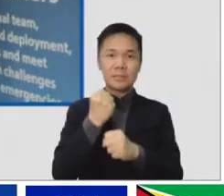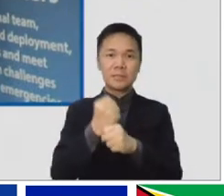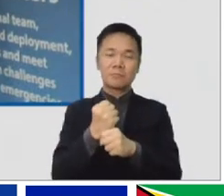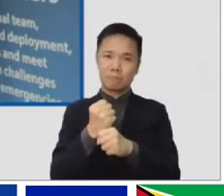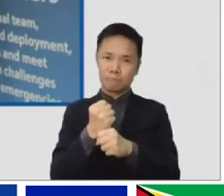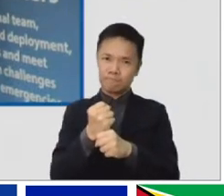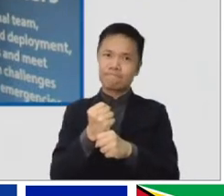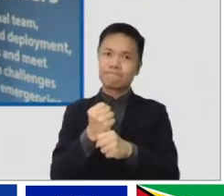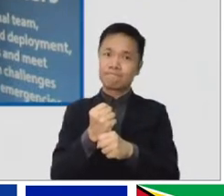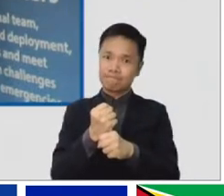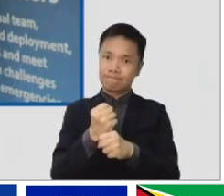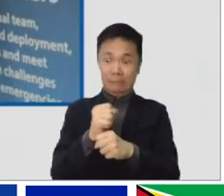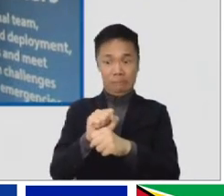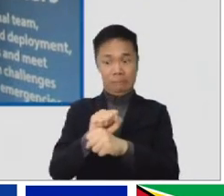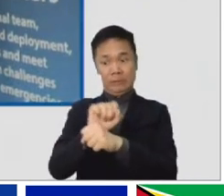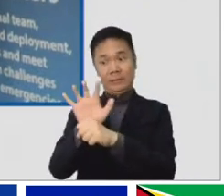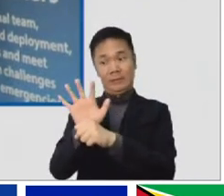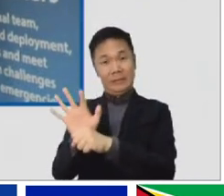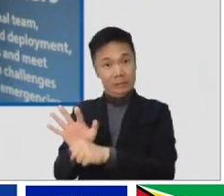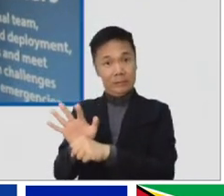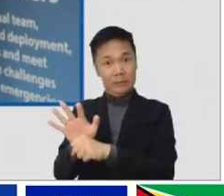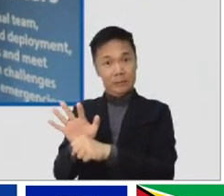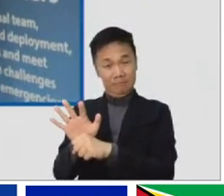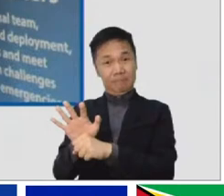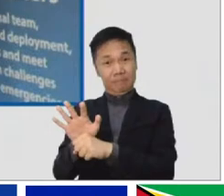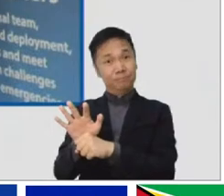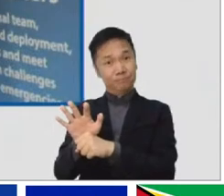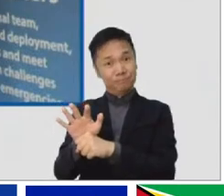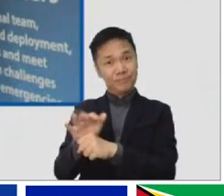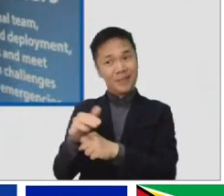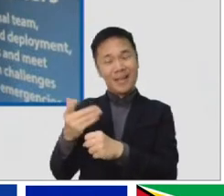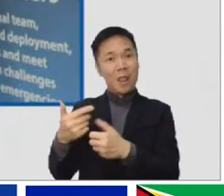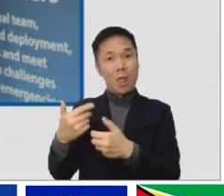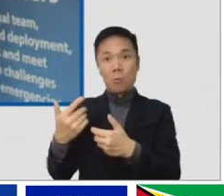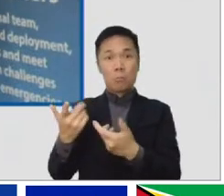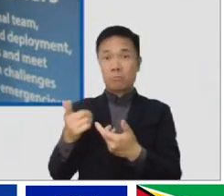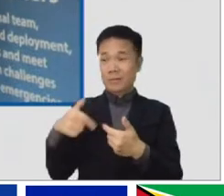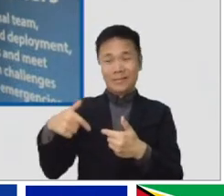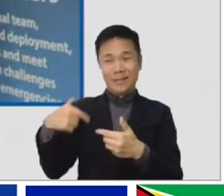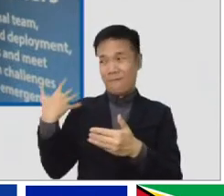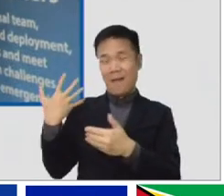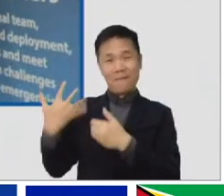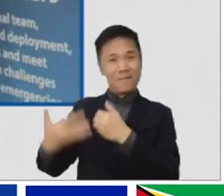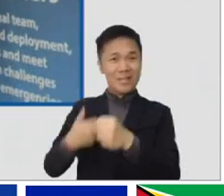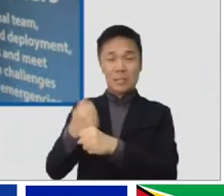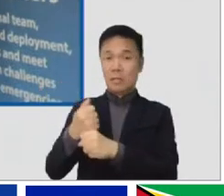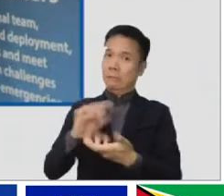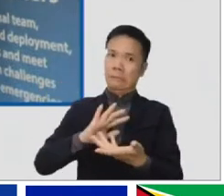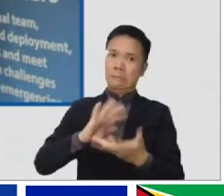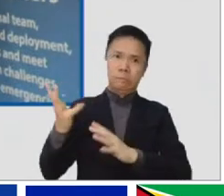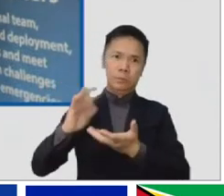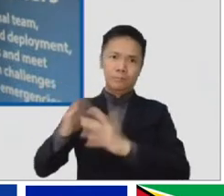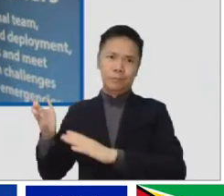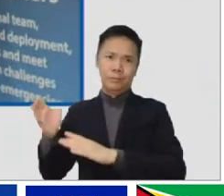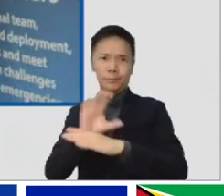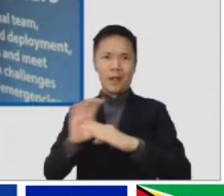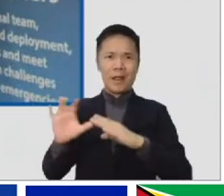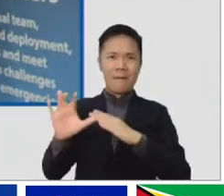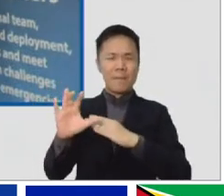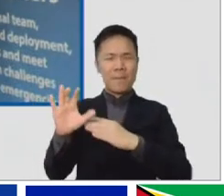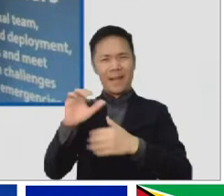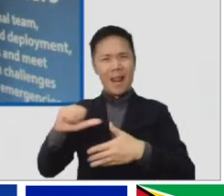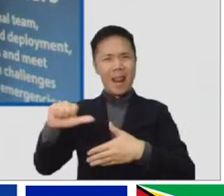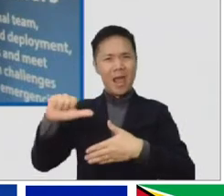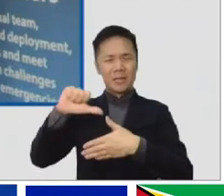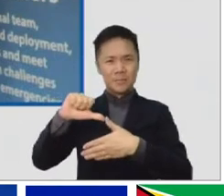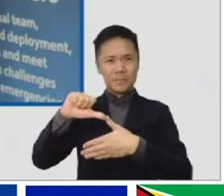COVID-19 pandemic, there were a lot of disasters in the region of Caribbean and Latin America, and we